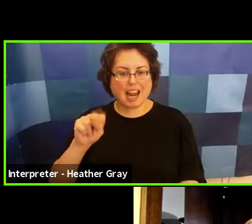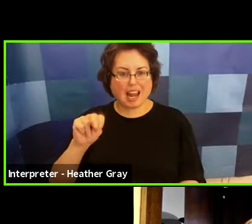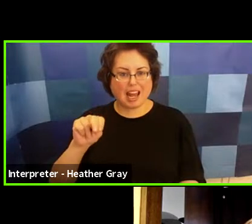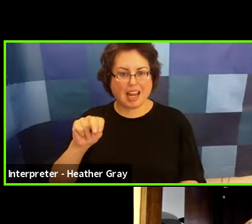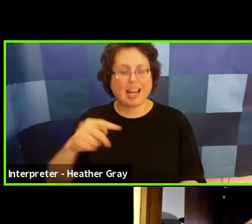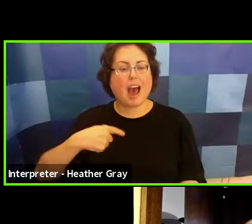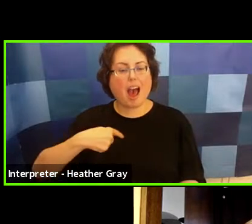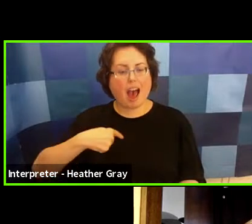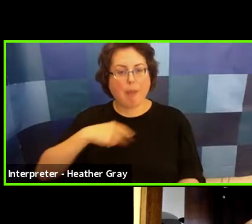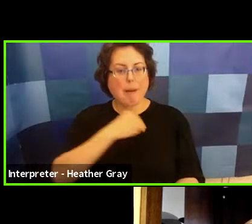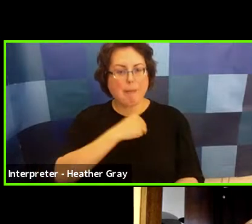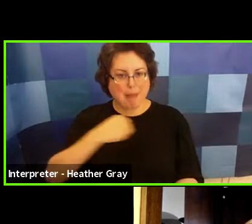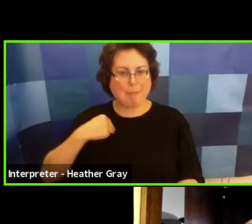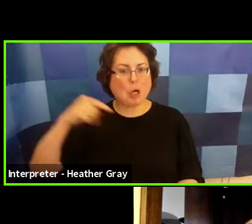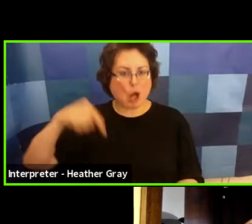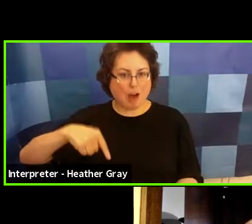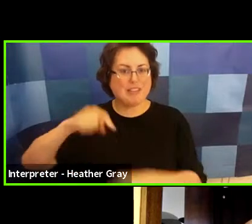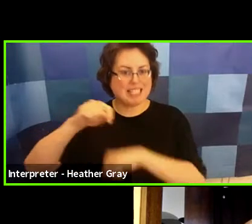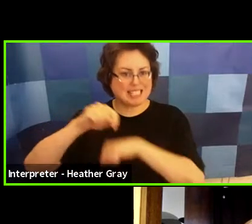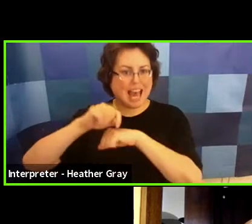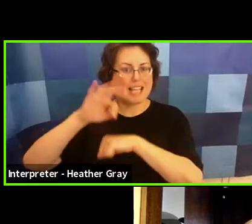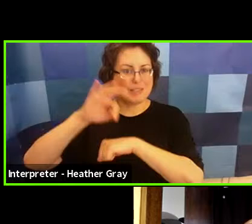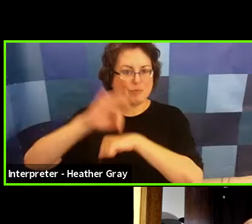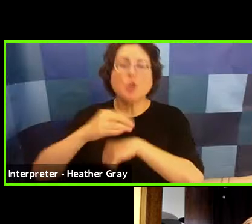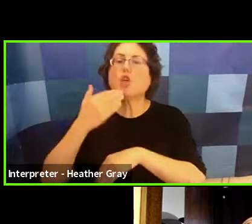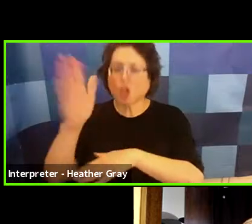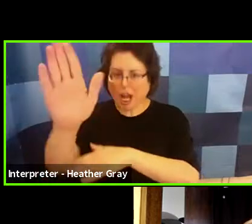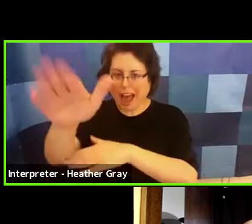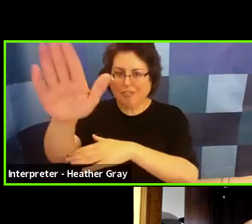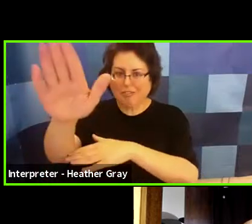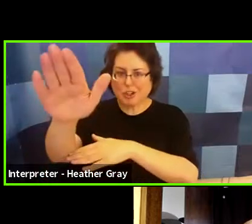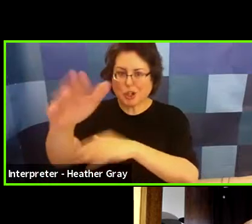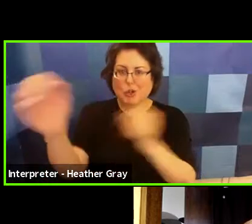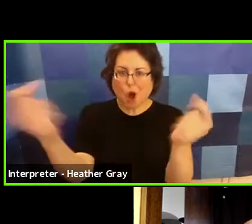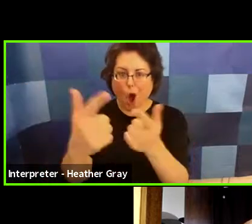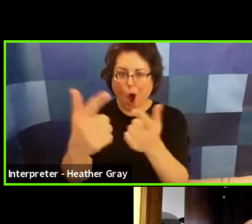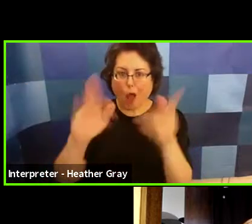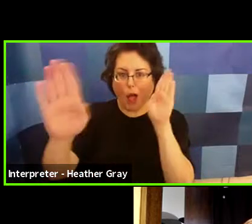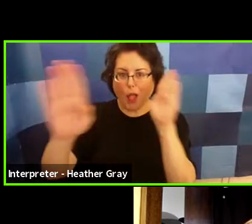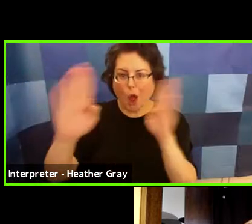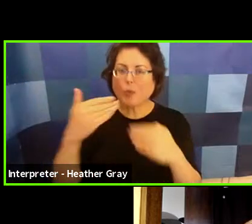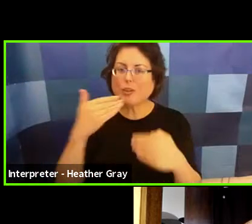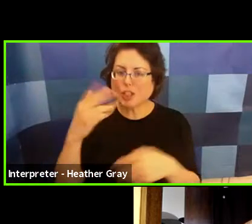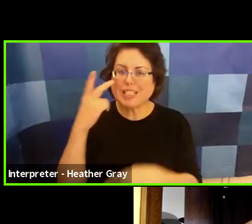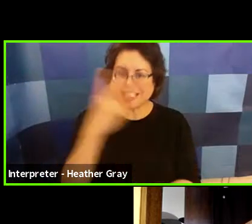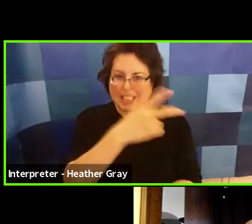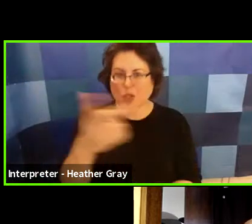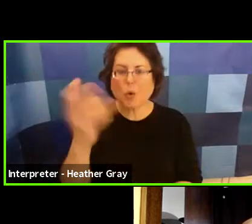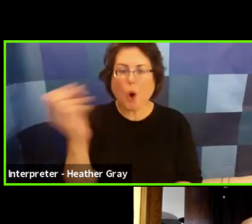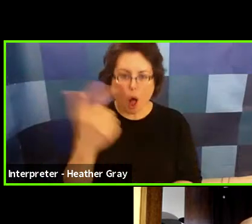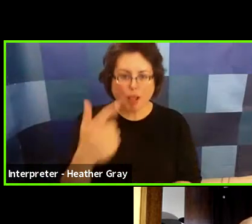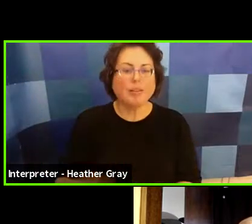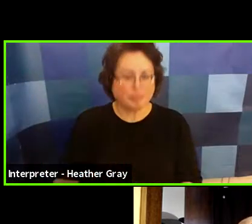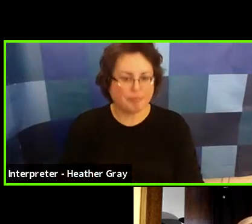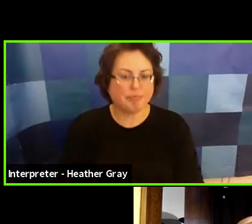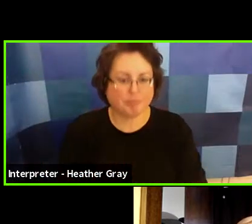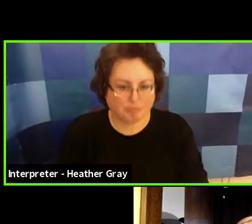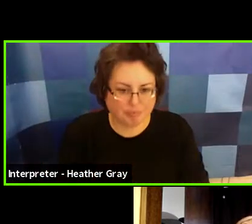Rich McGann. I'm a member of the task force. Good afternoon, everybody. Good to see you all.